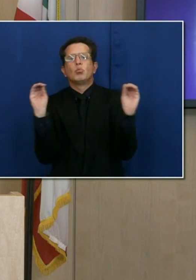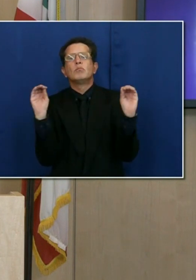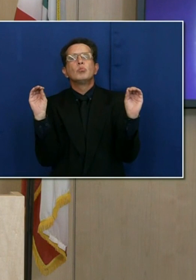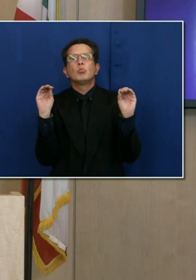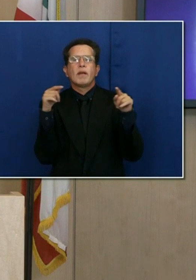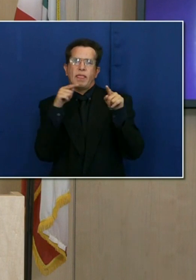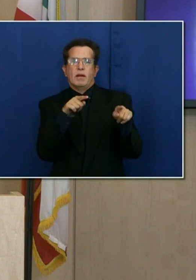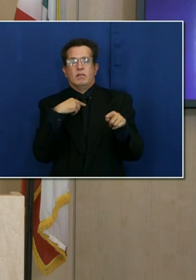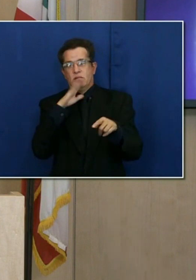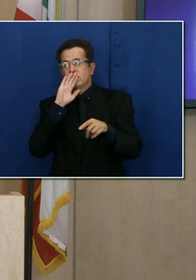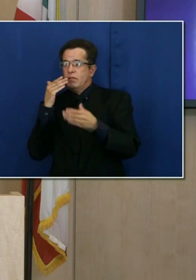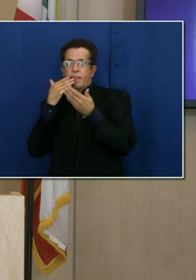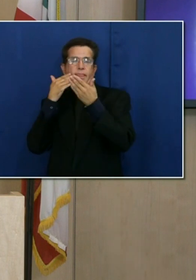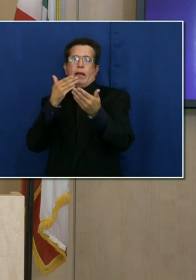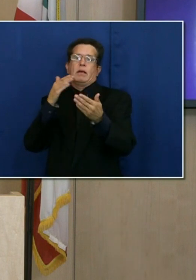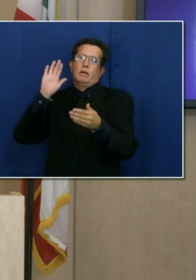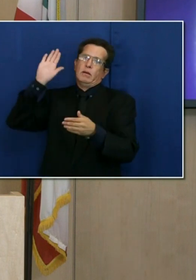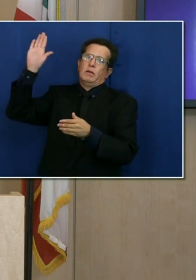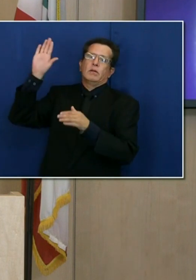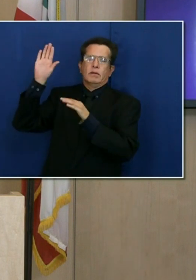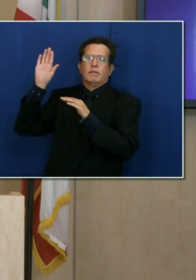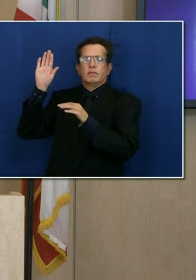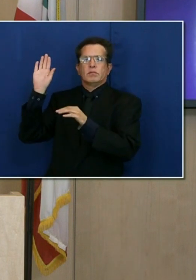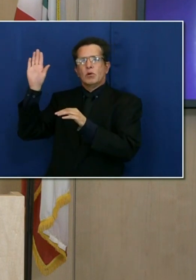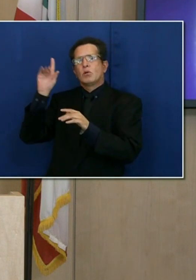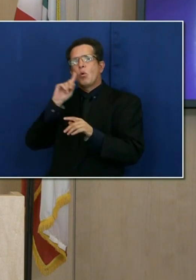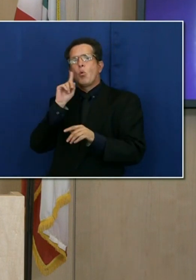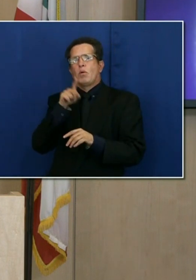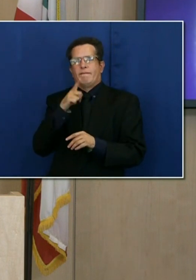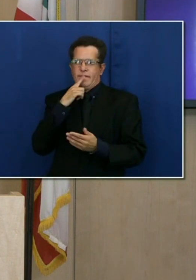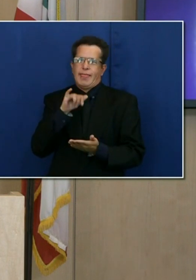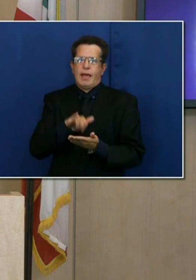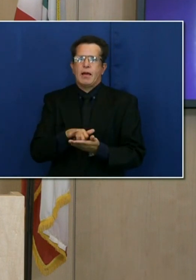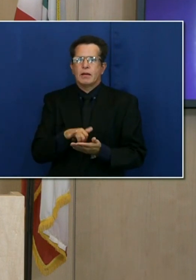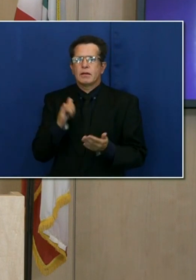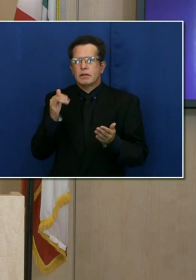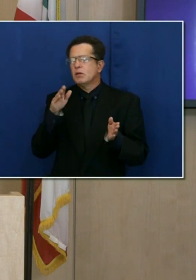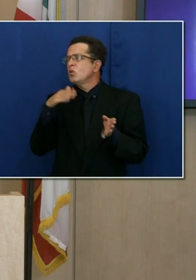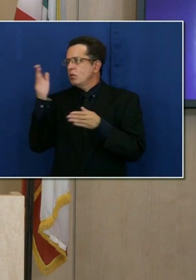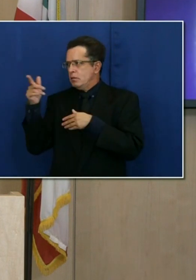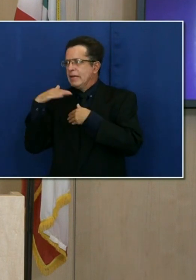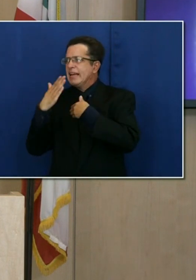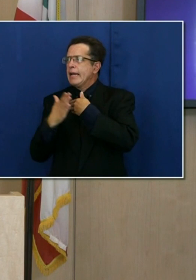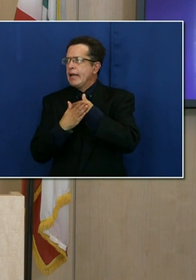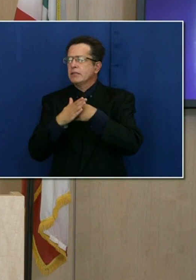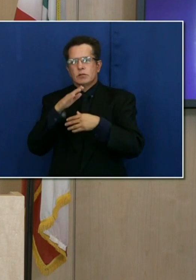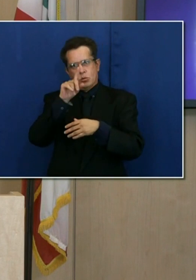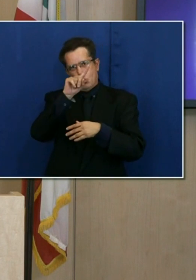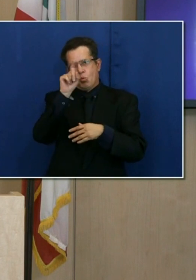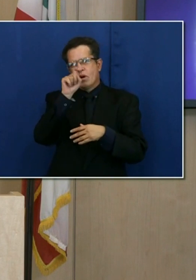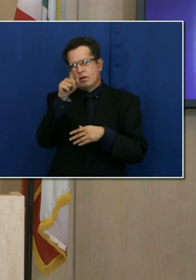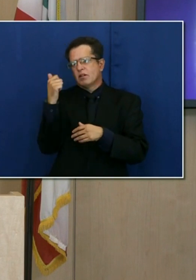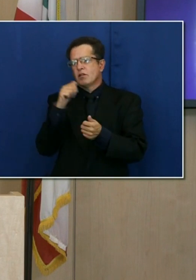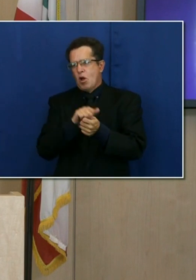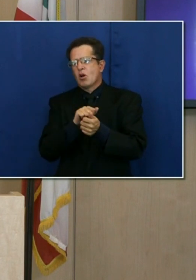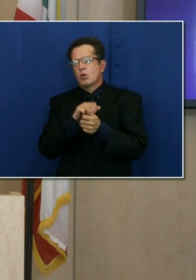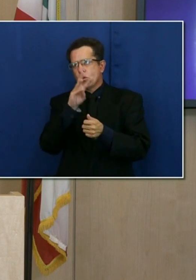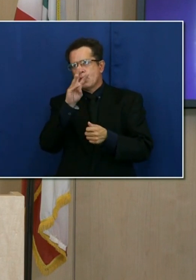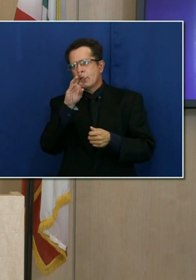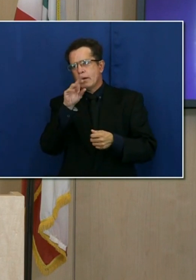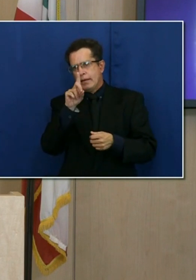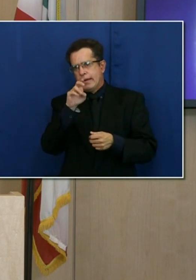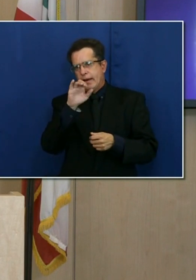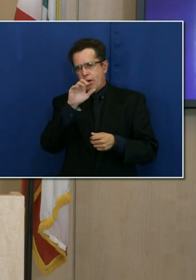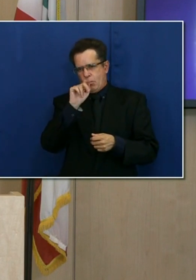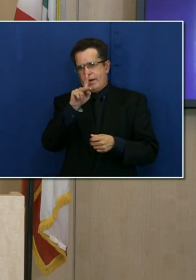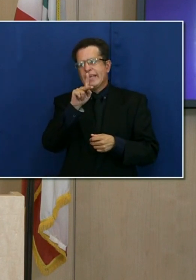guidance that has been issued in that regard. Okay, and there is another question directed to you, Dr. Wooten, this one from Derek Stahl,